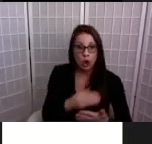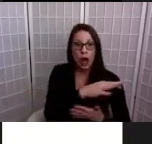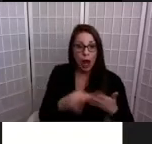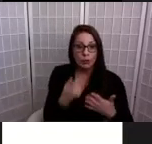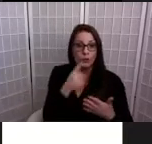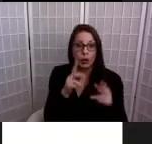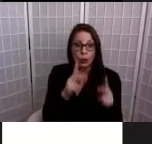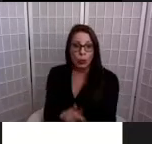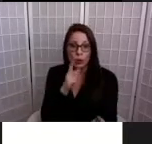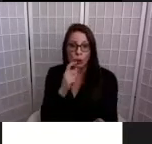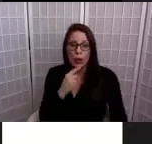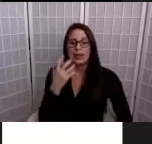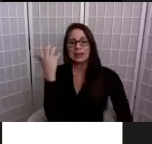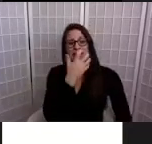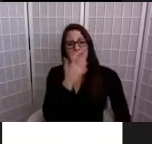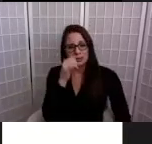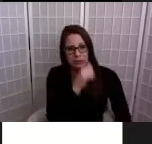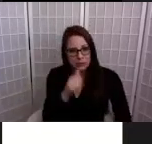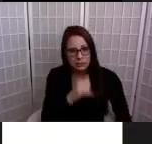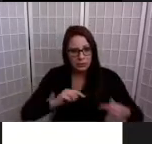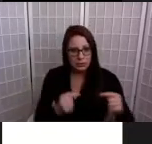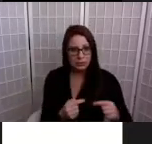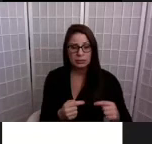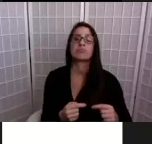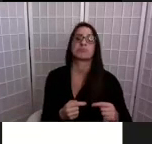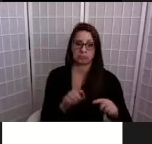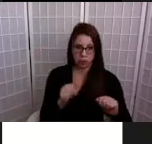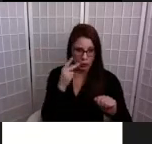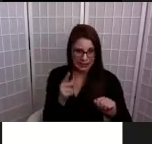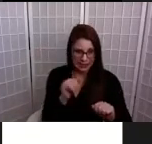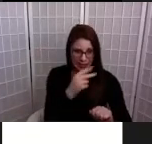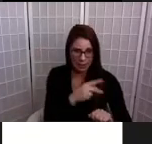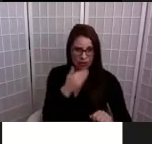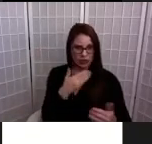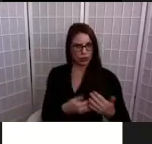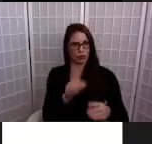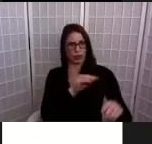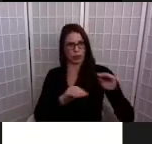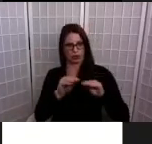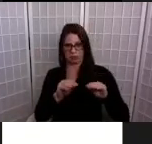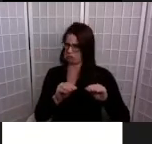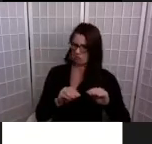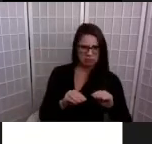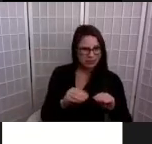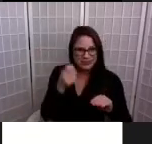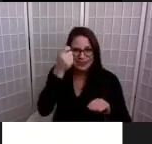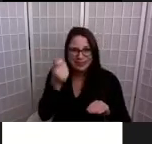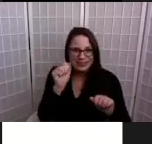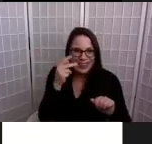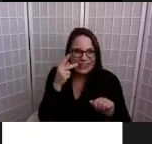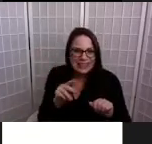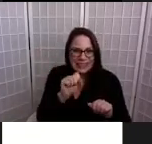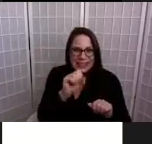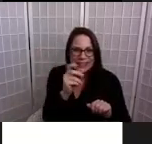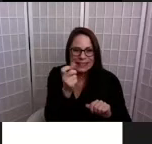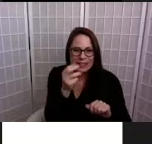pain. And you can see this patient has great motion, and there's really, you can't even barely see, there's a little scar here, but there's no